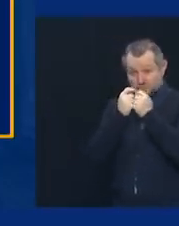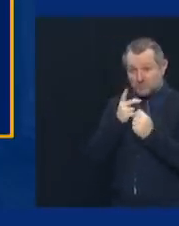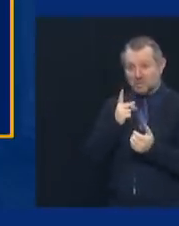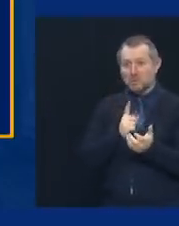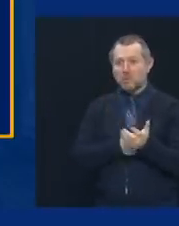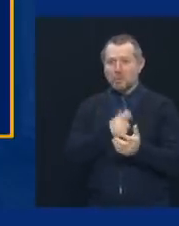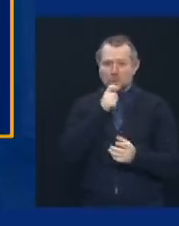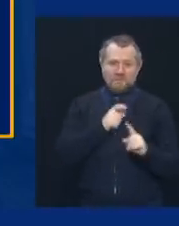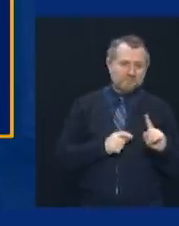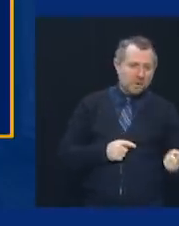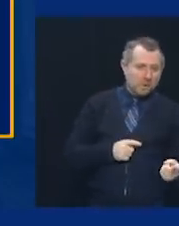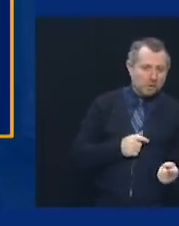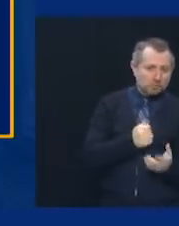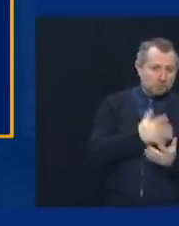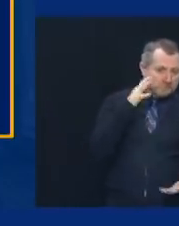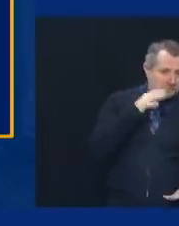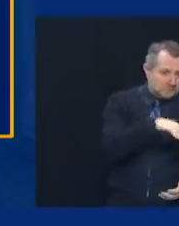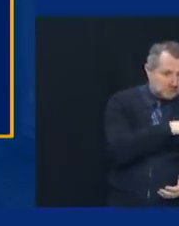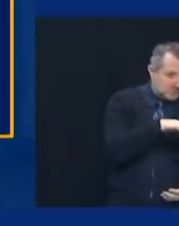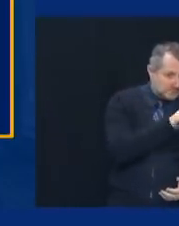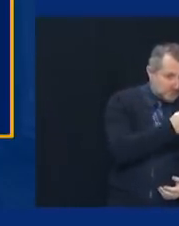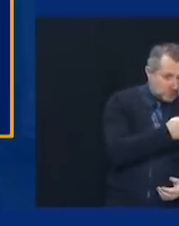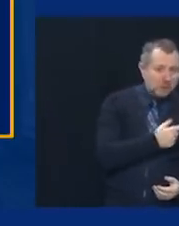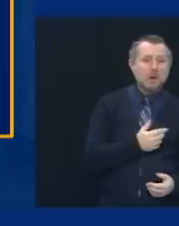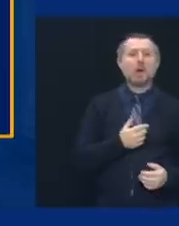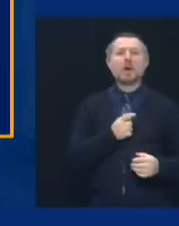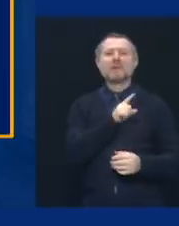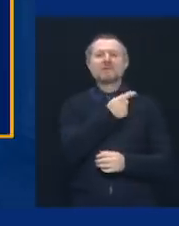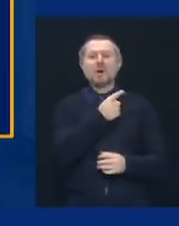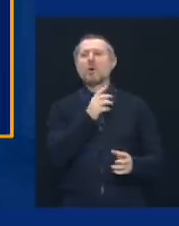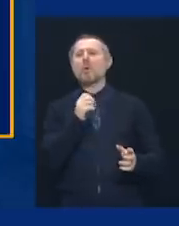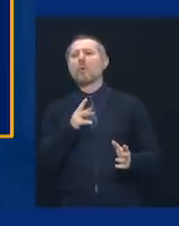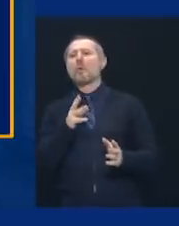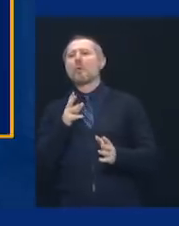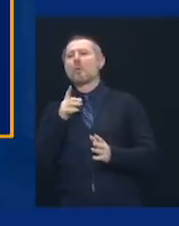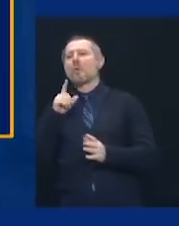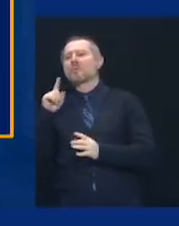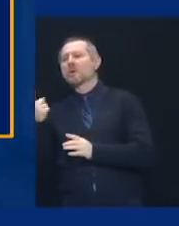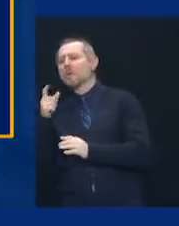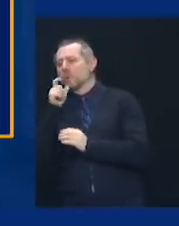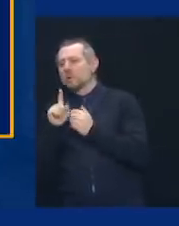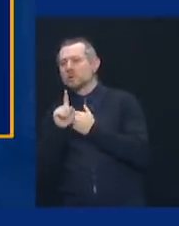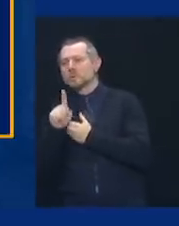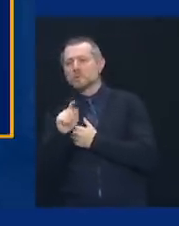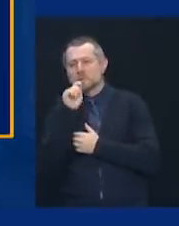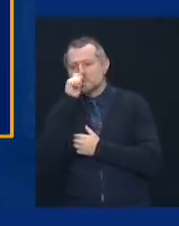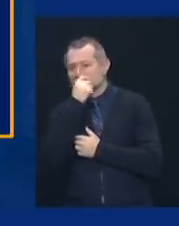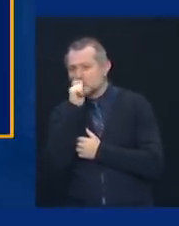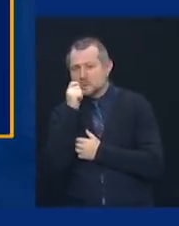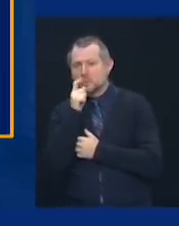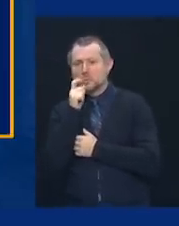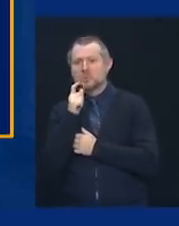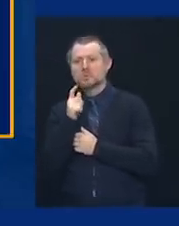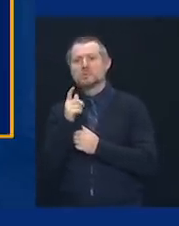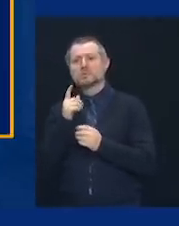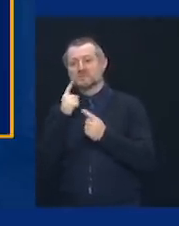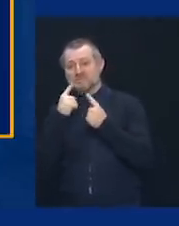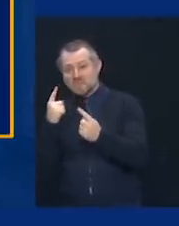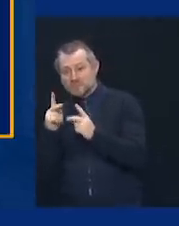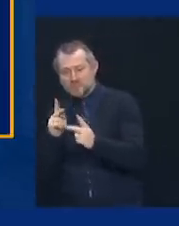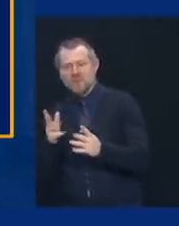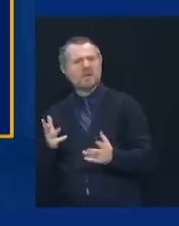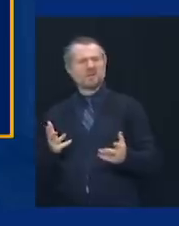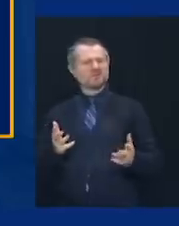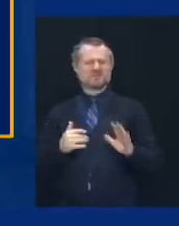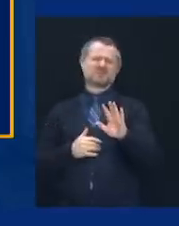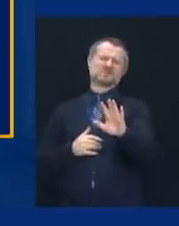and famous get to the front of the line? I anticipate that with the